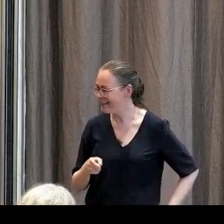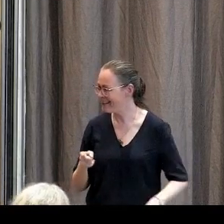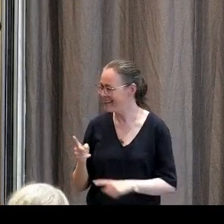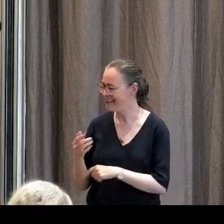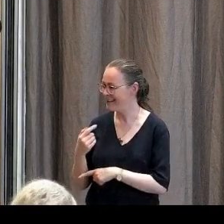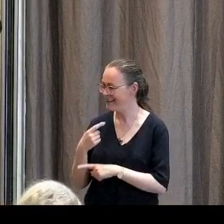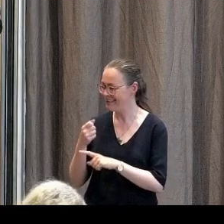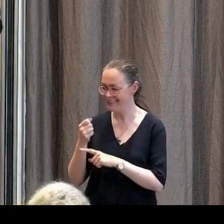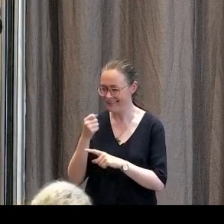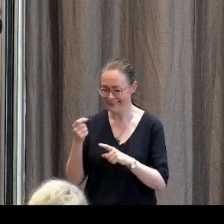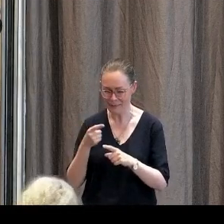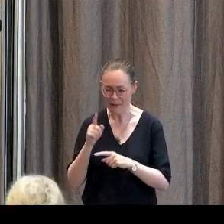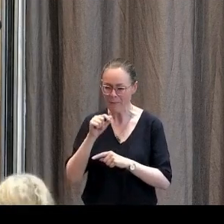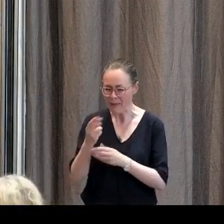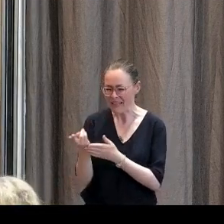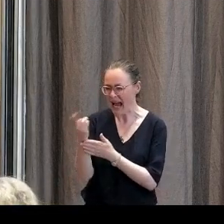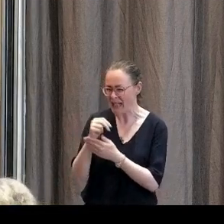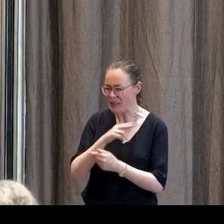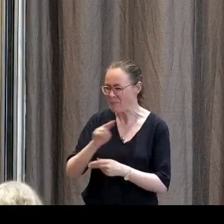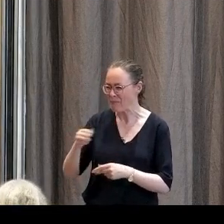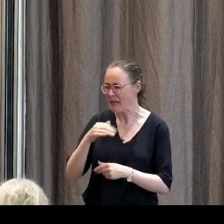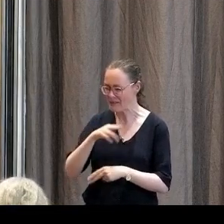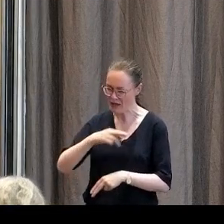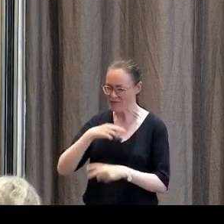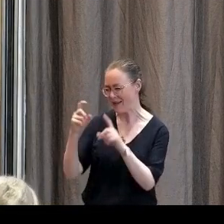It might be an artist's impression.